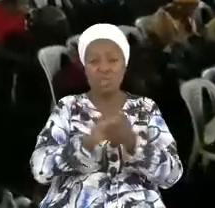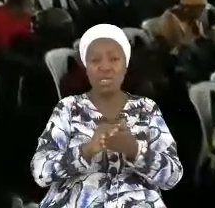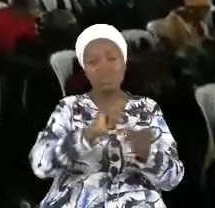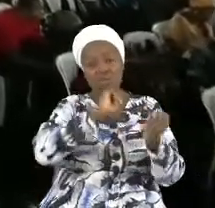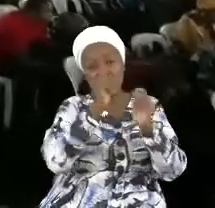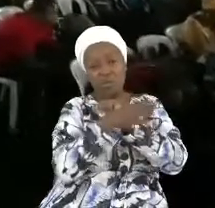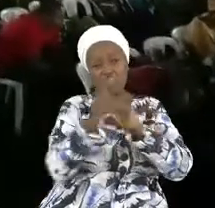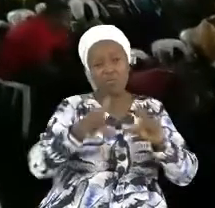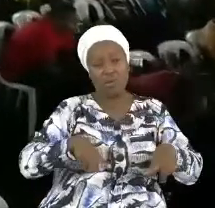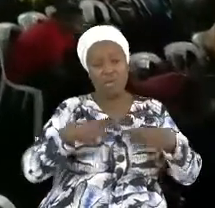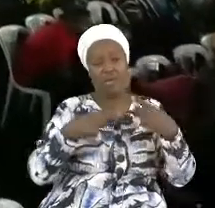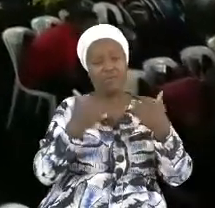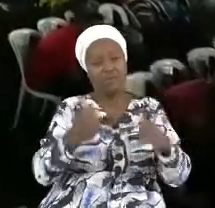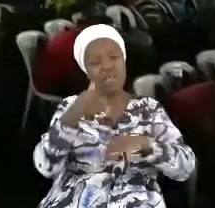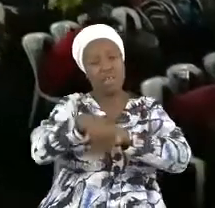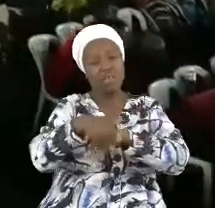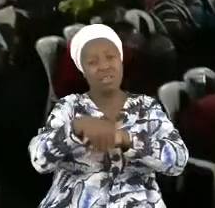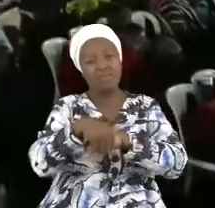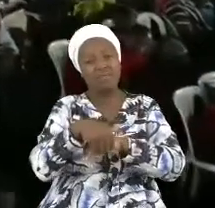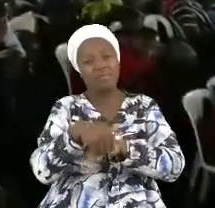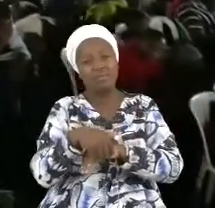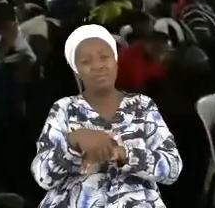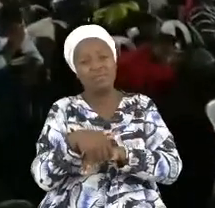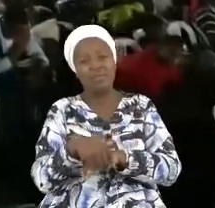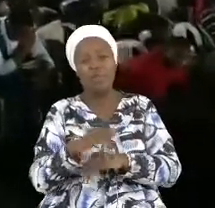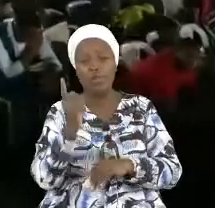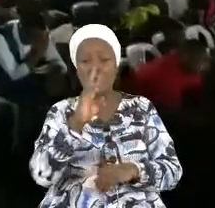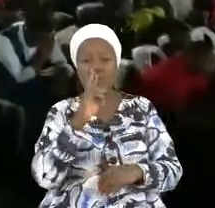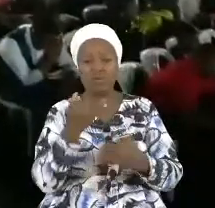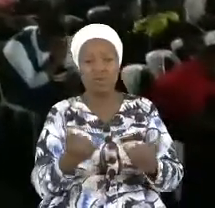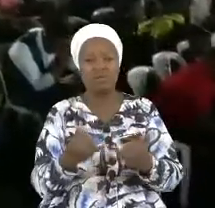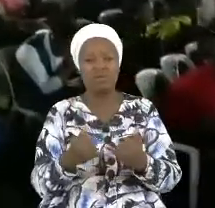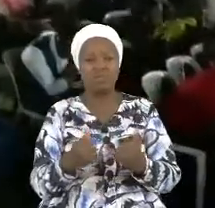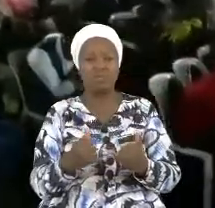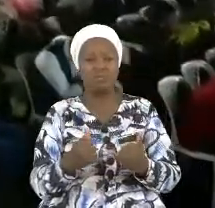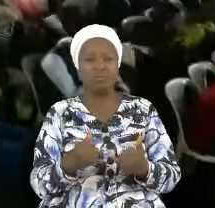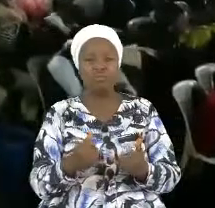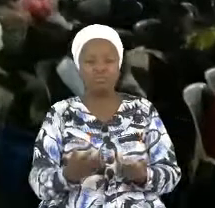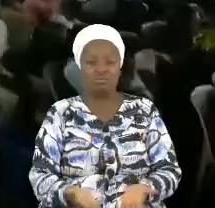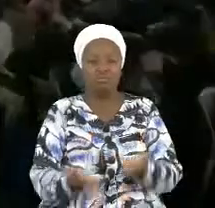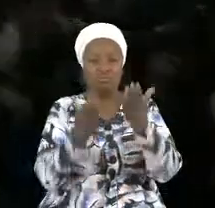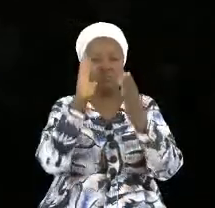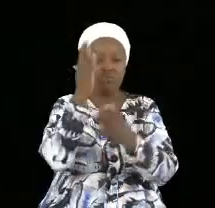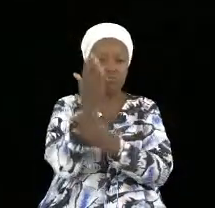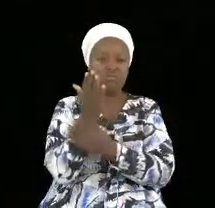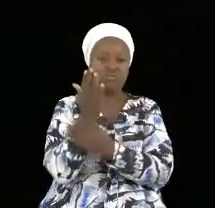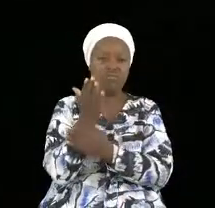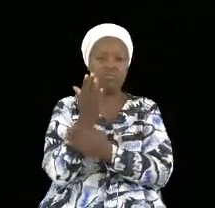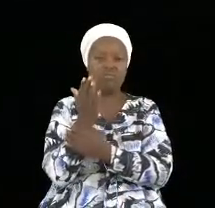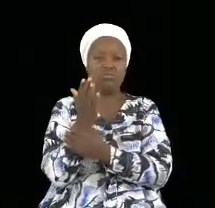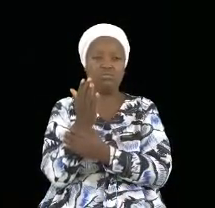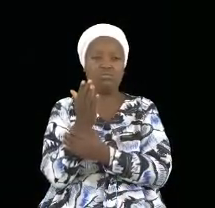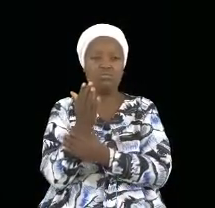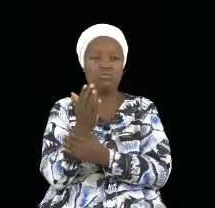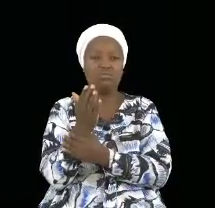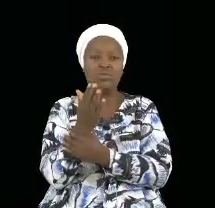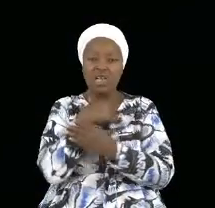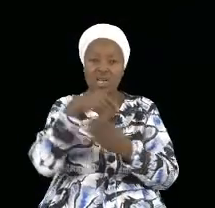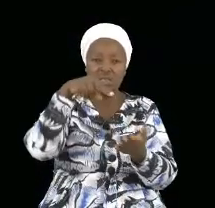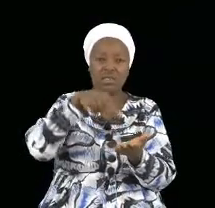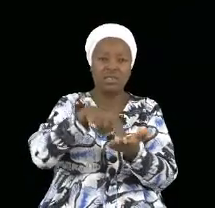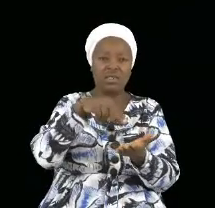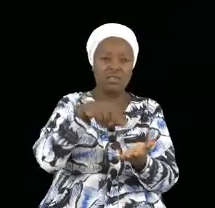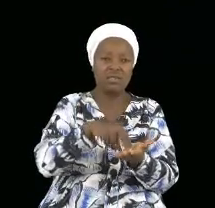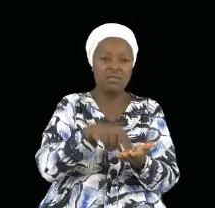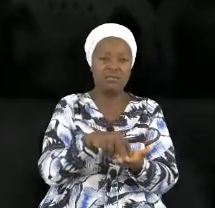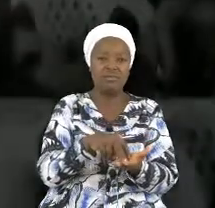life tonight. Where are you? Raise up your hand and rise up.